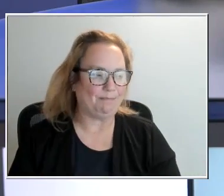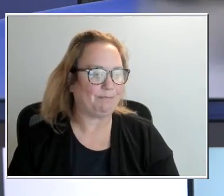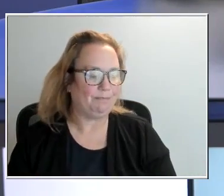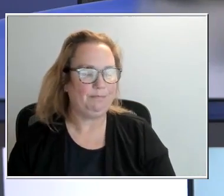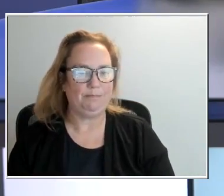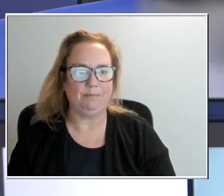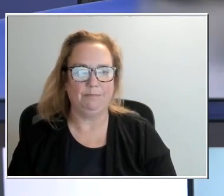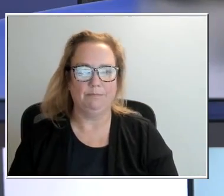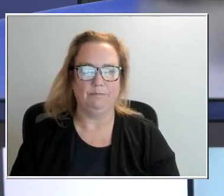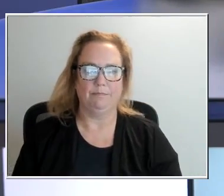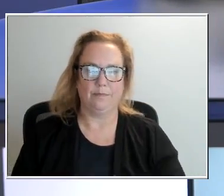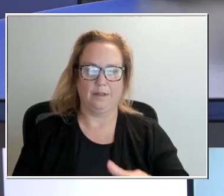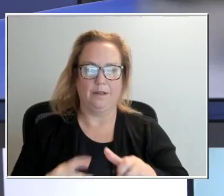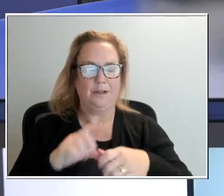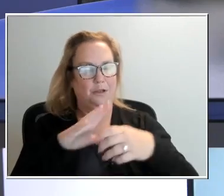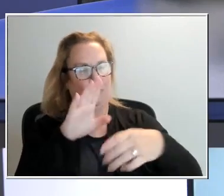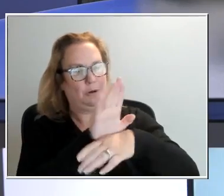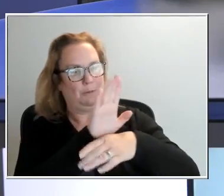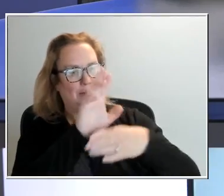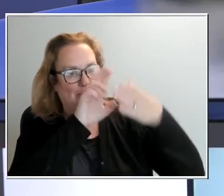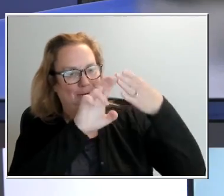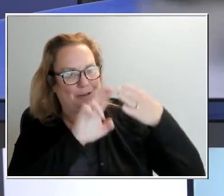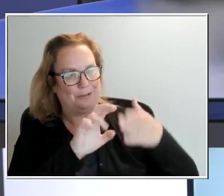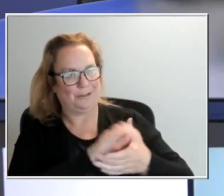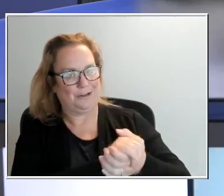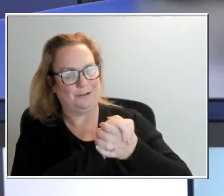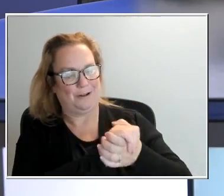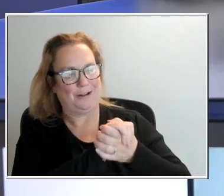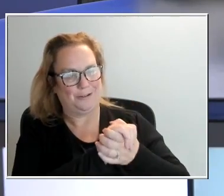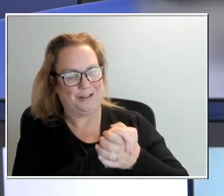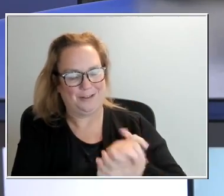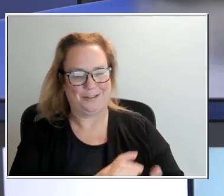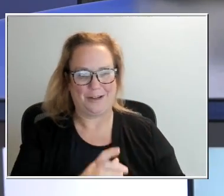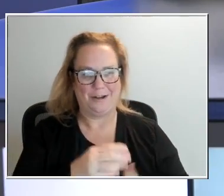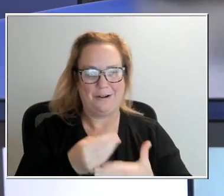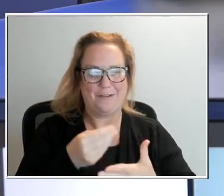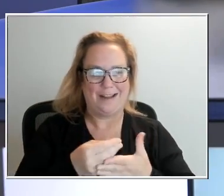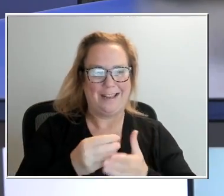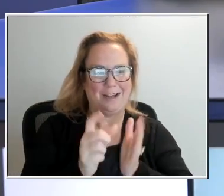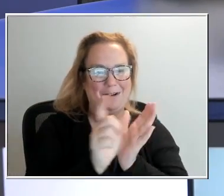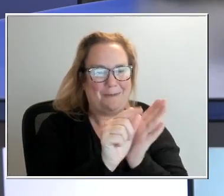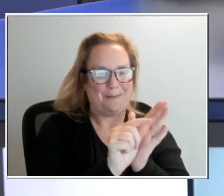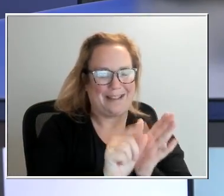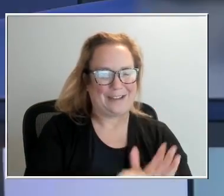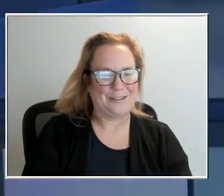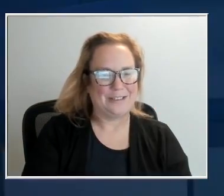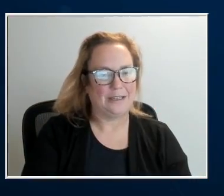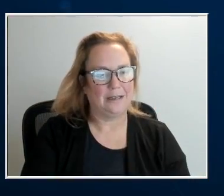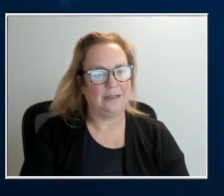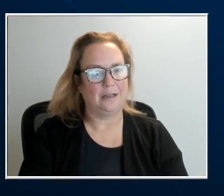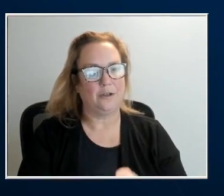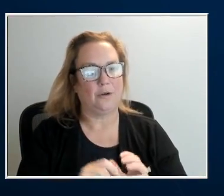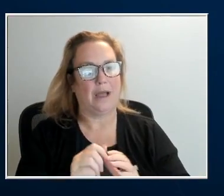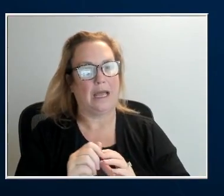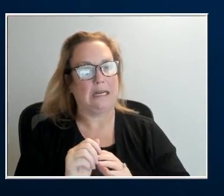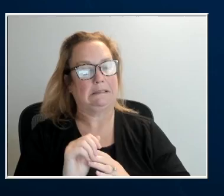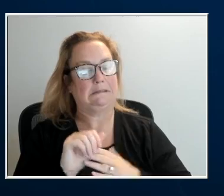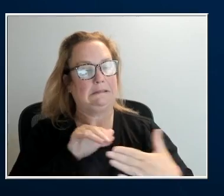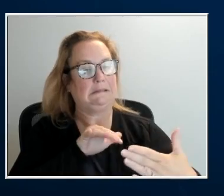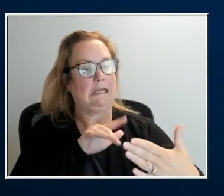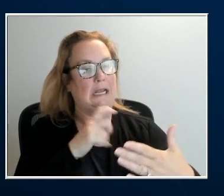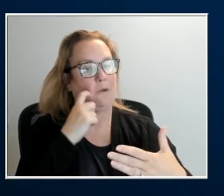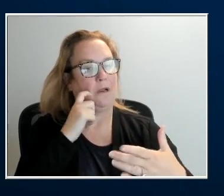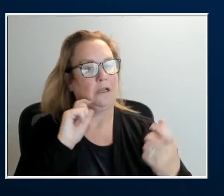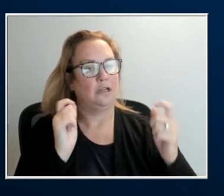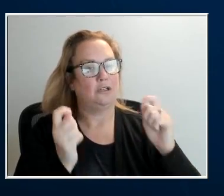are a busy researcher. Congratulations on your funding and your publications. But you led a study recently that looked at changes in